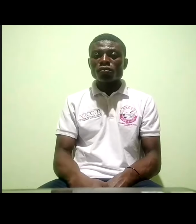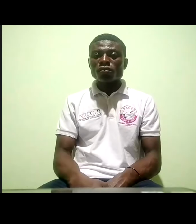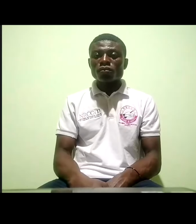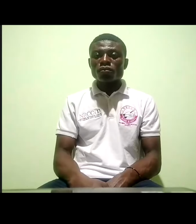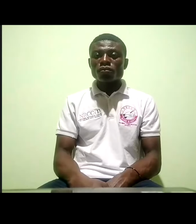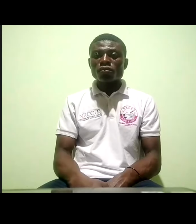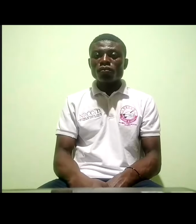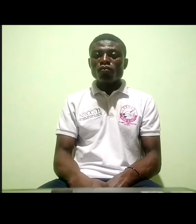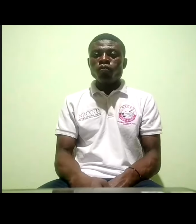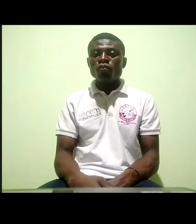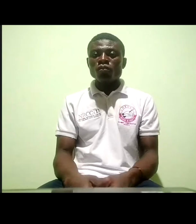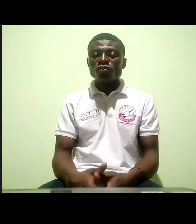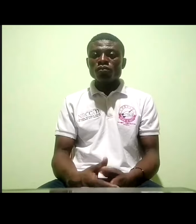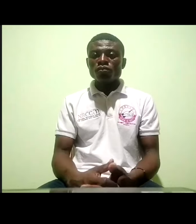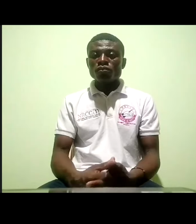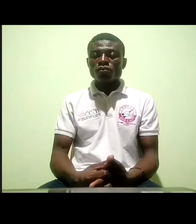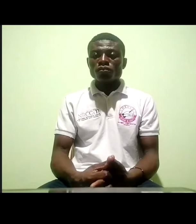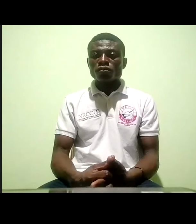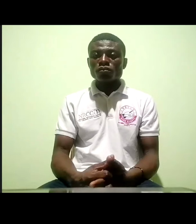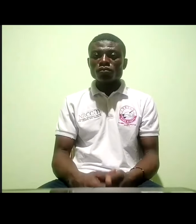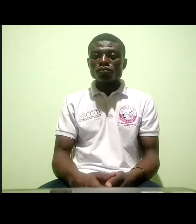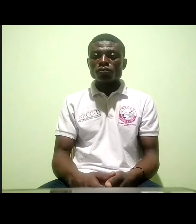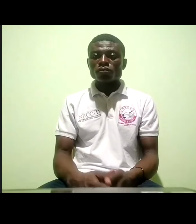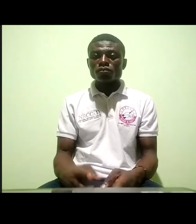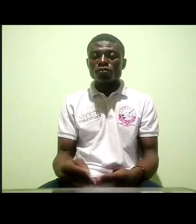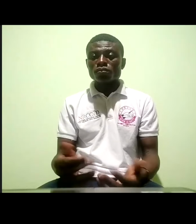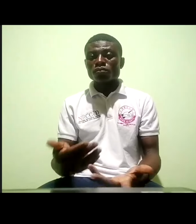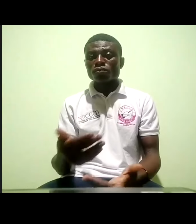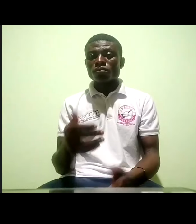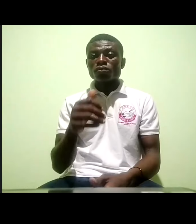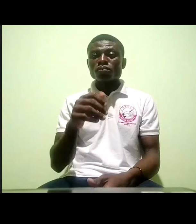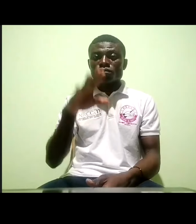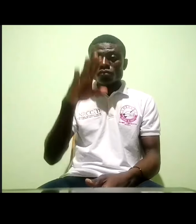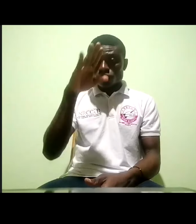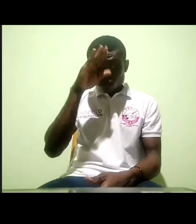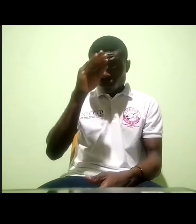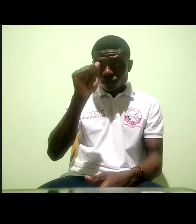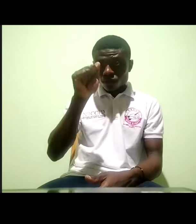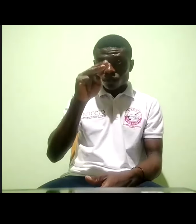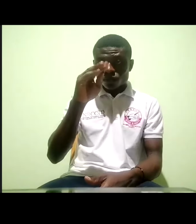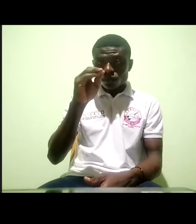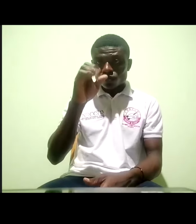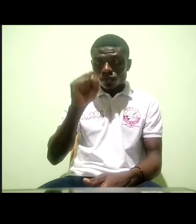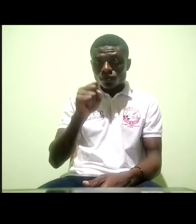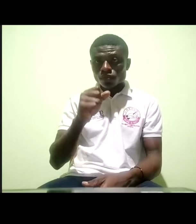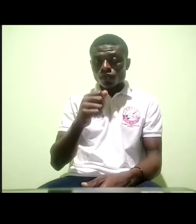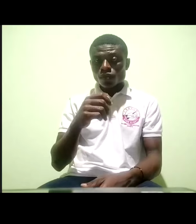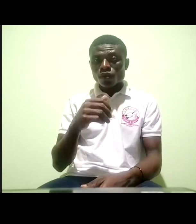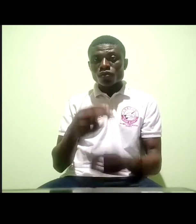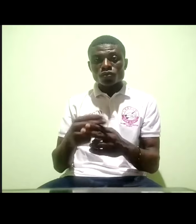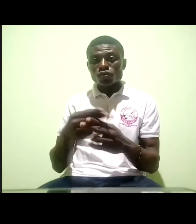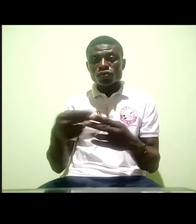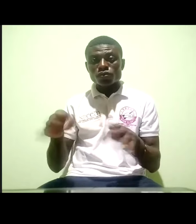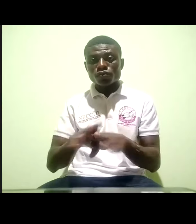hands forever, and I would like to just unmute him if he has something to say. We do have some few minutes to permit that. Amos, Okay.